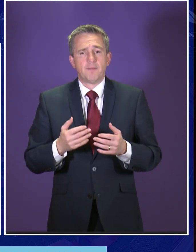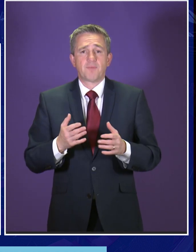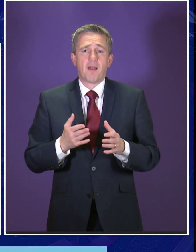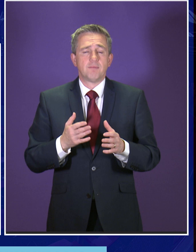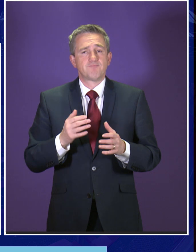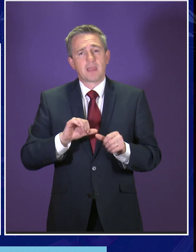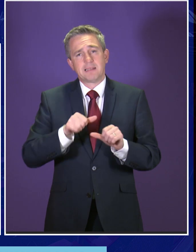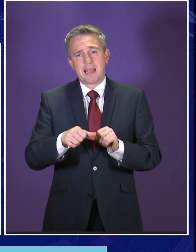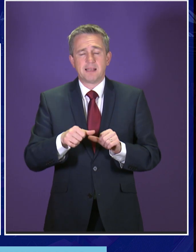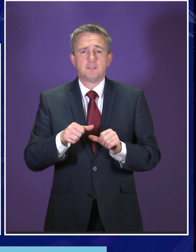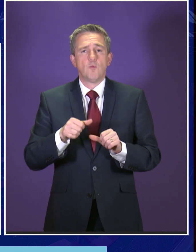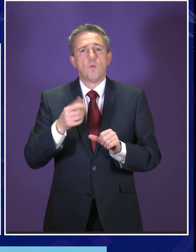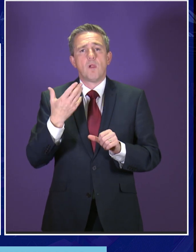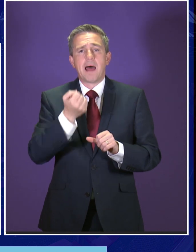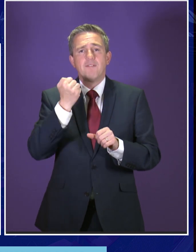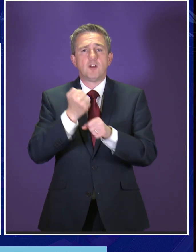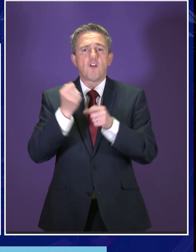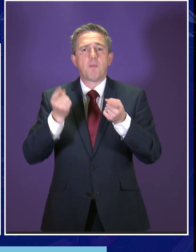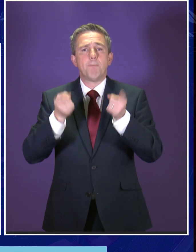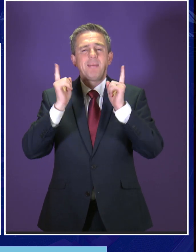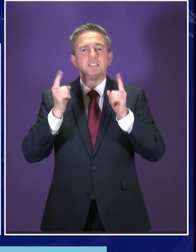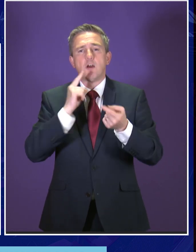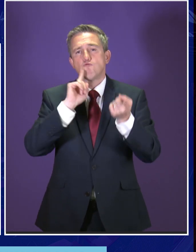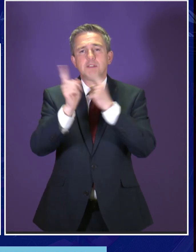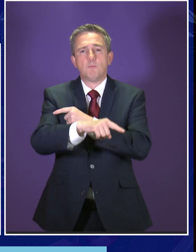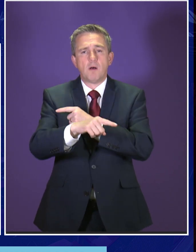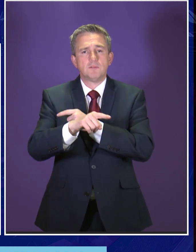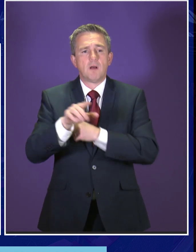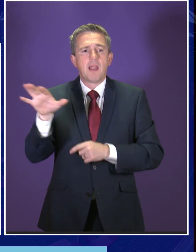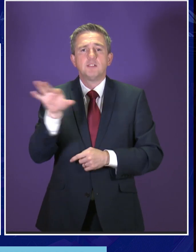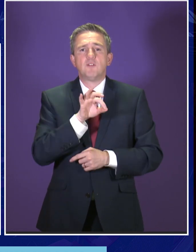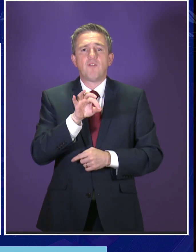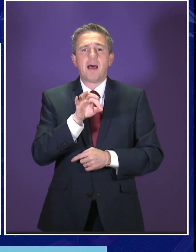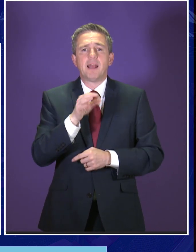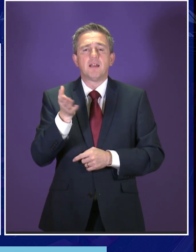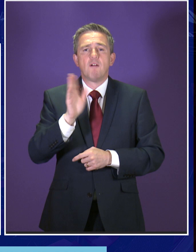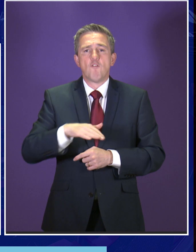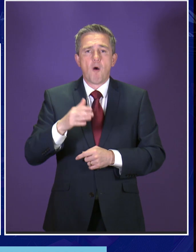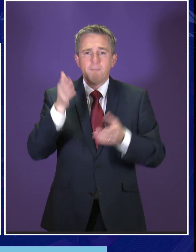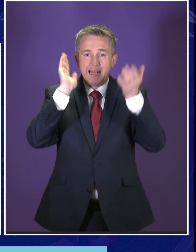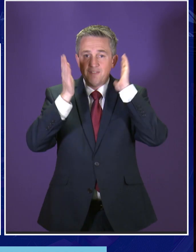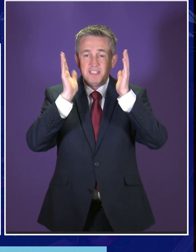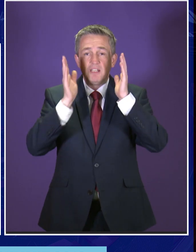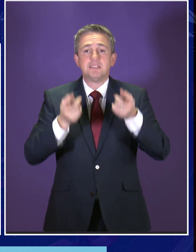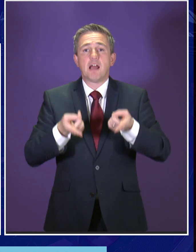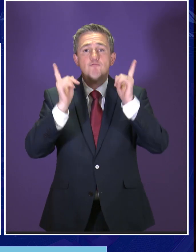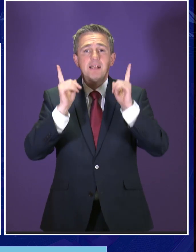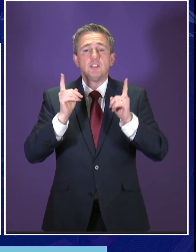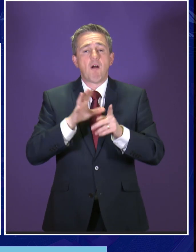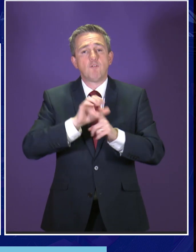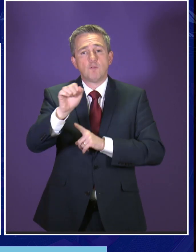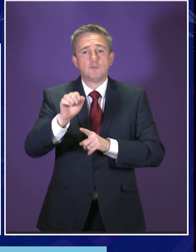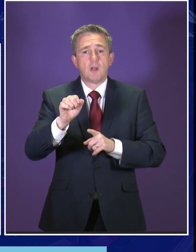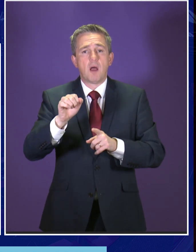first of our ministerial responses. And I'd like to invite, from Indonesia, the Director General of Culture, Dr.